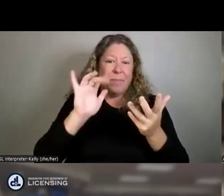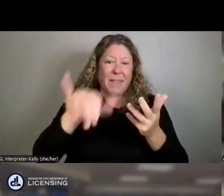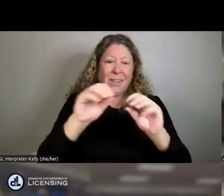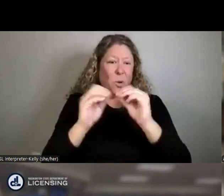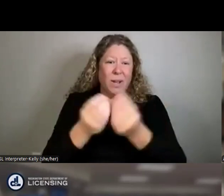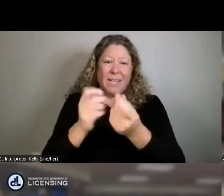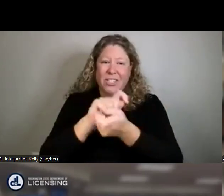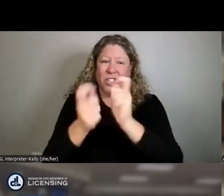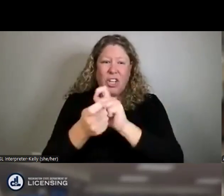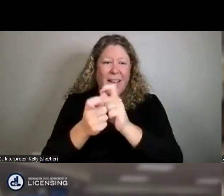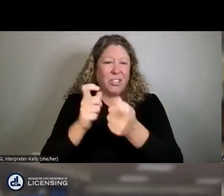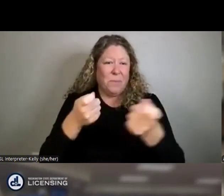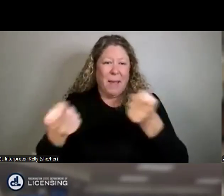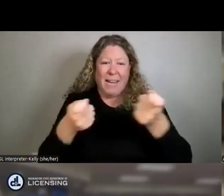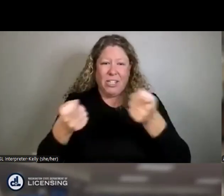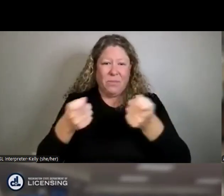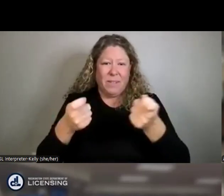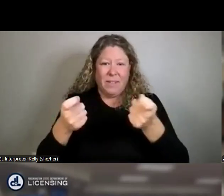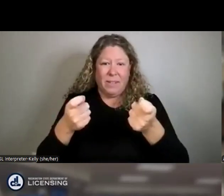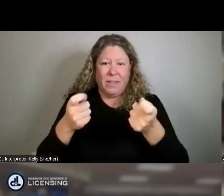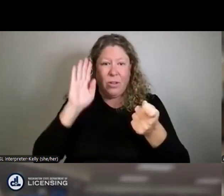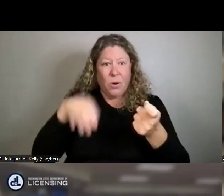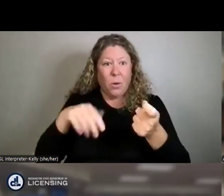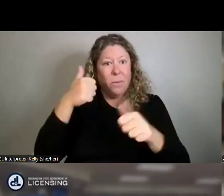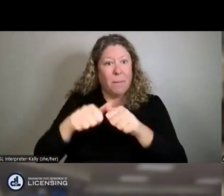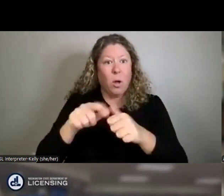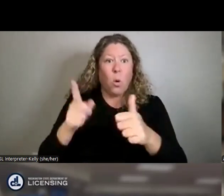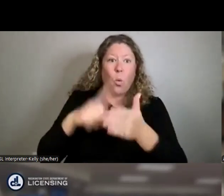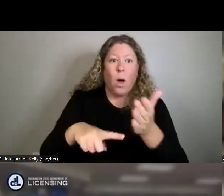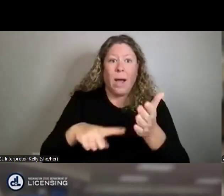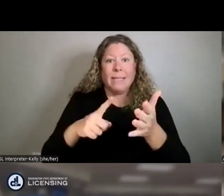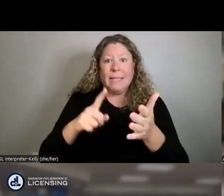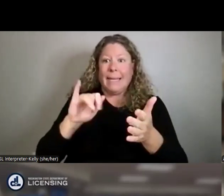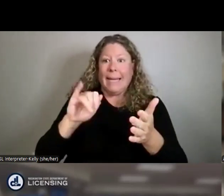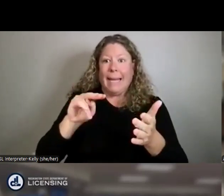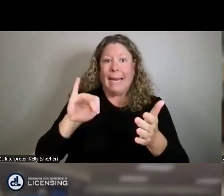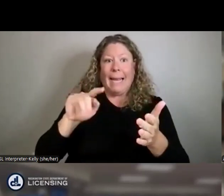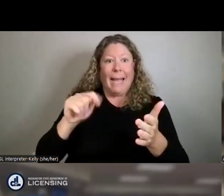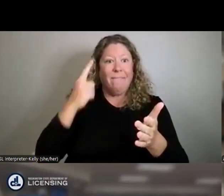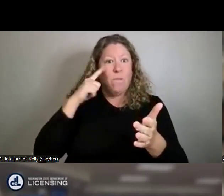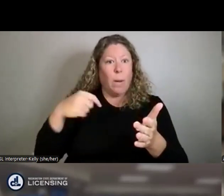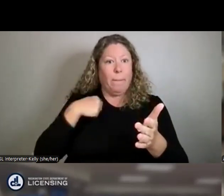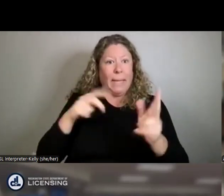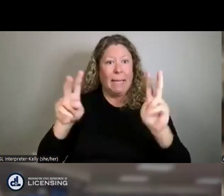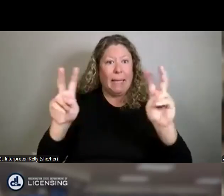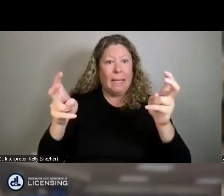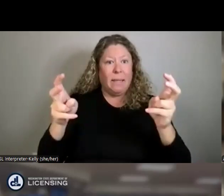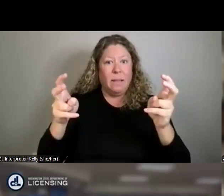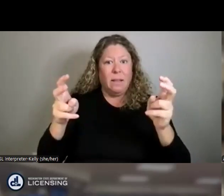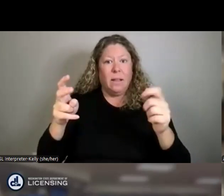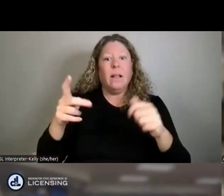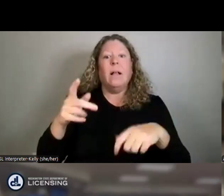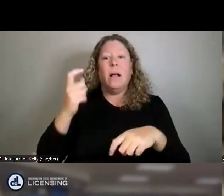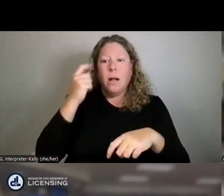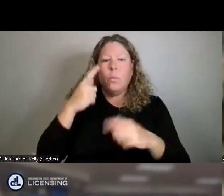management principles, which one of them is a what's in it for me, and a big one for customer experience is it improves the employee experience. It's going to